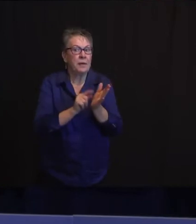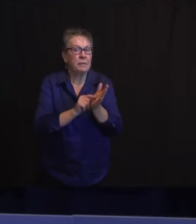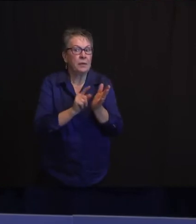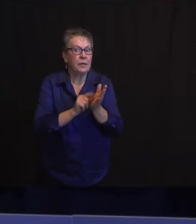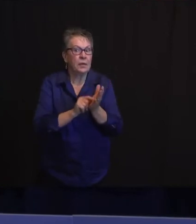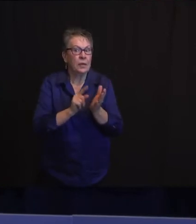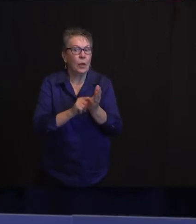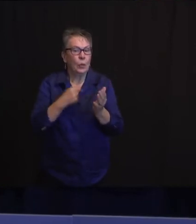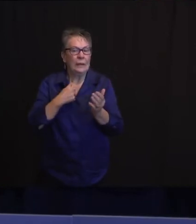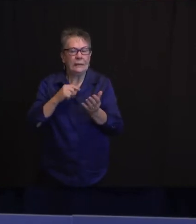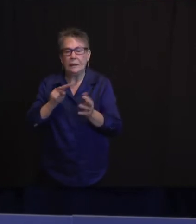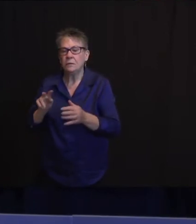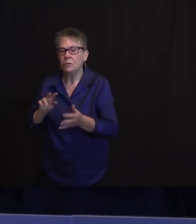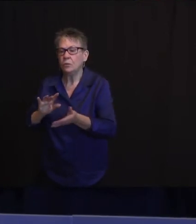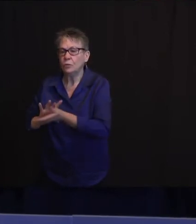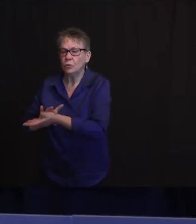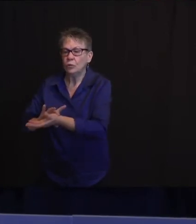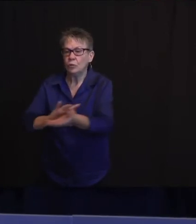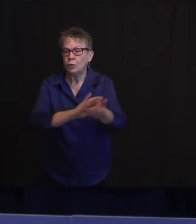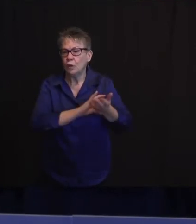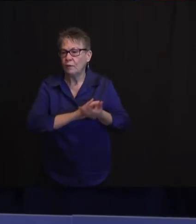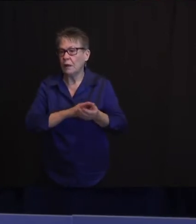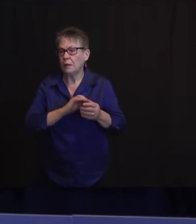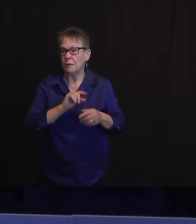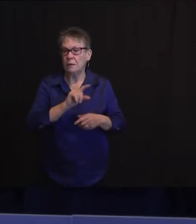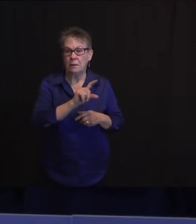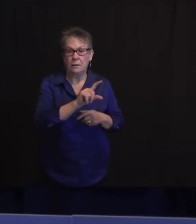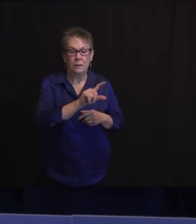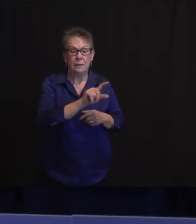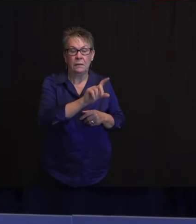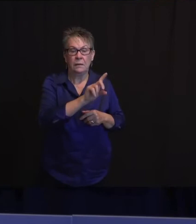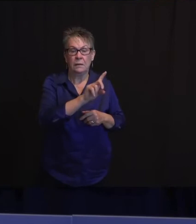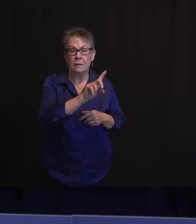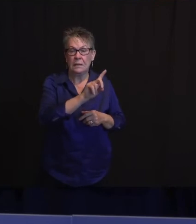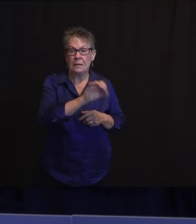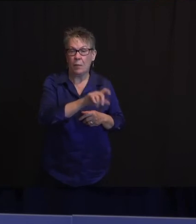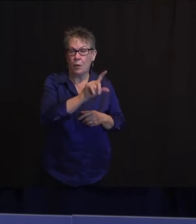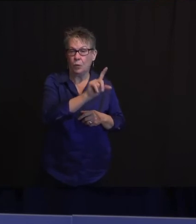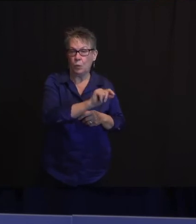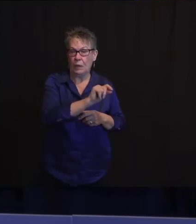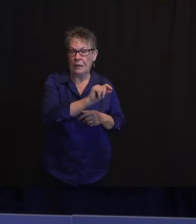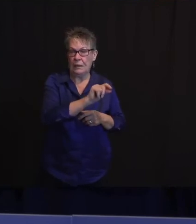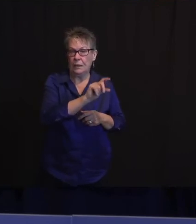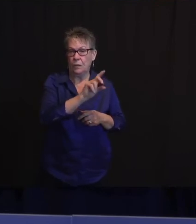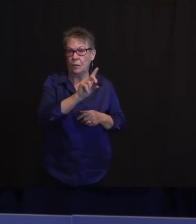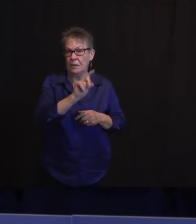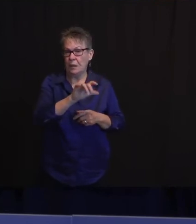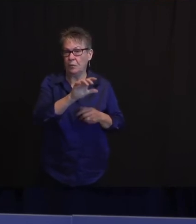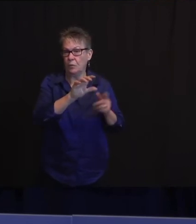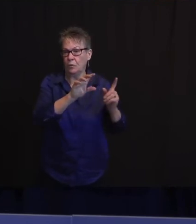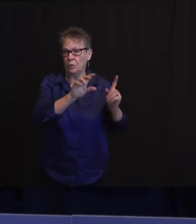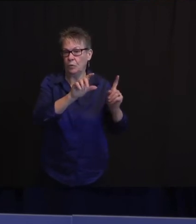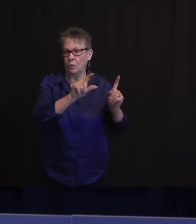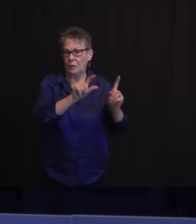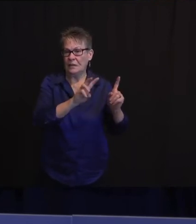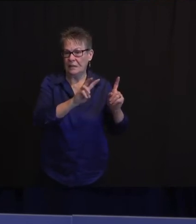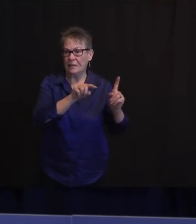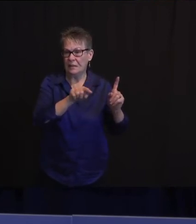from December 20th to the 26th. We surveyed 1,084 individuals in New